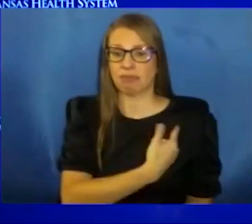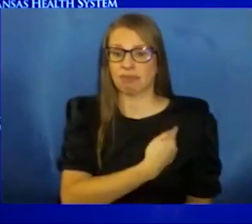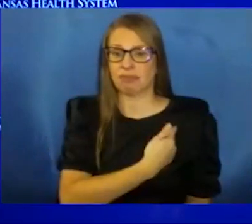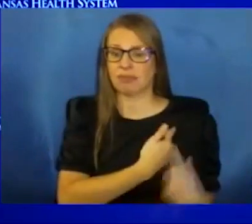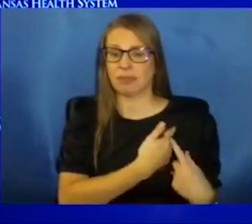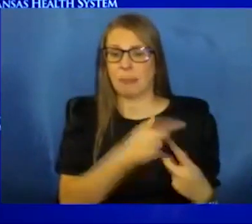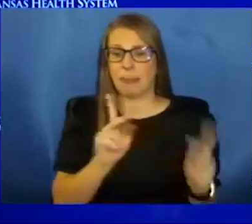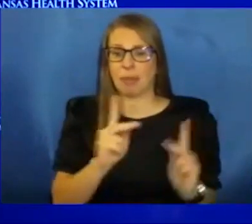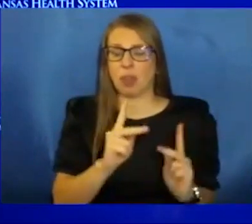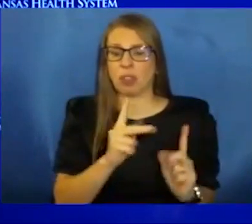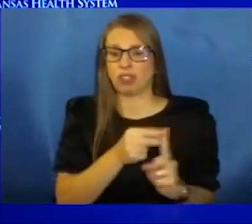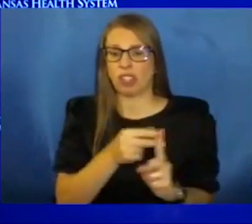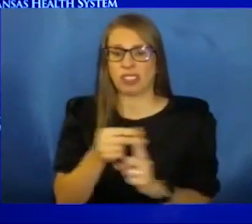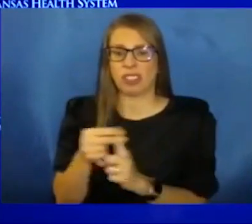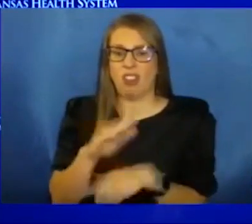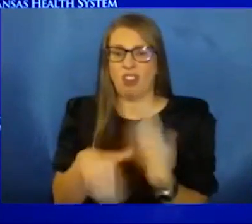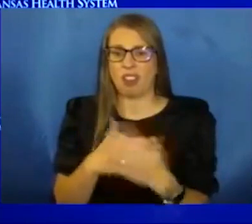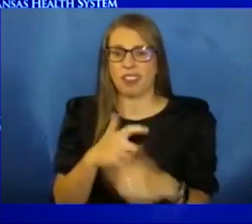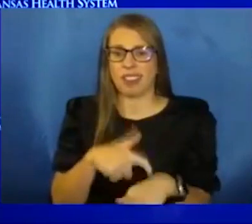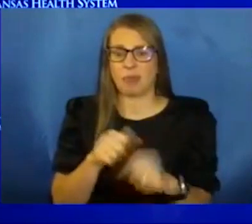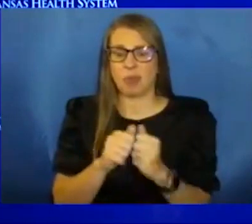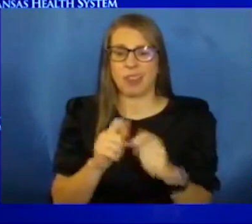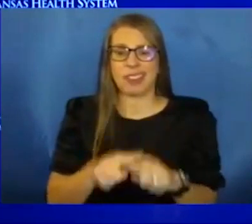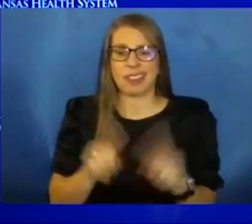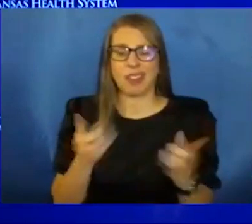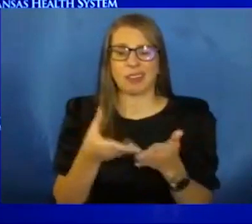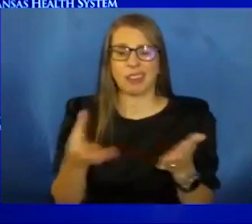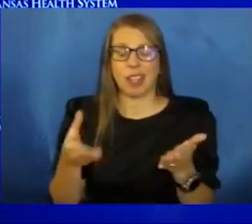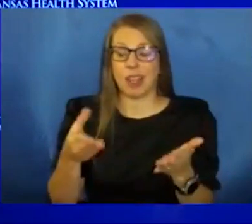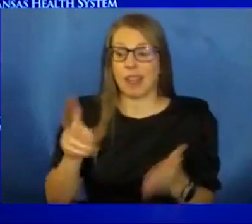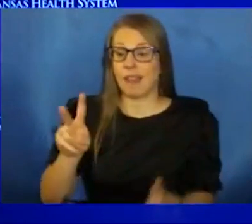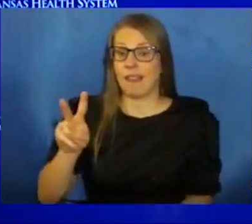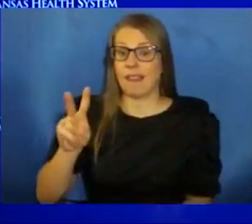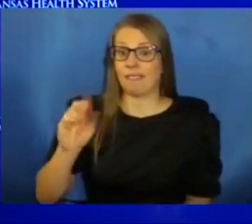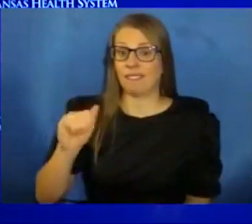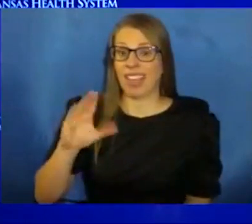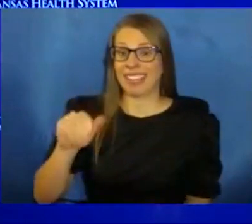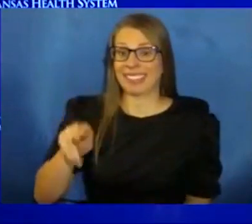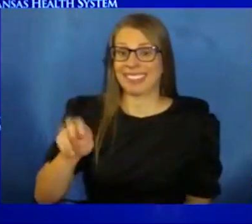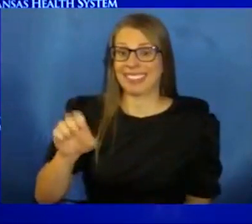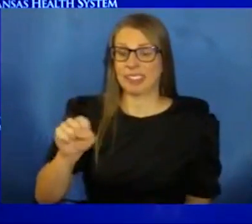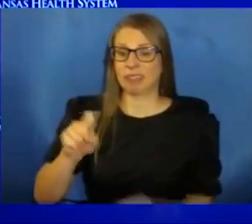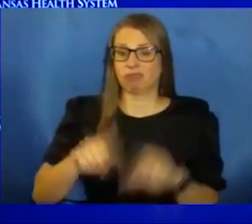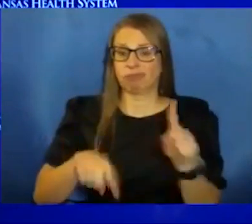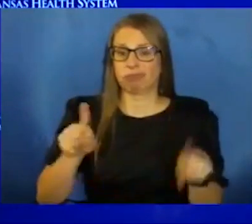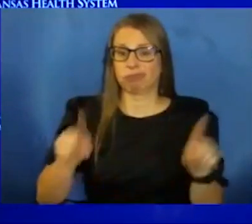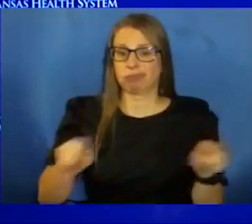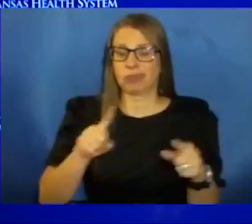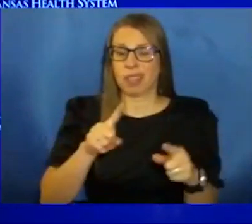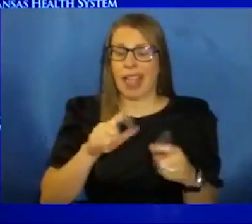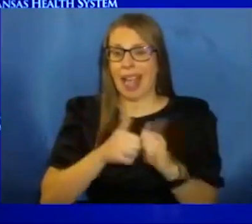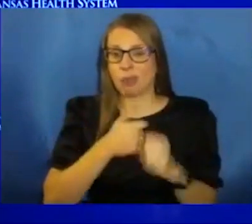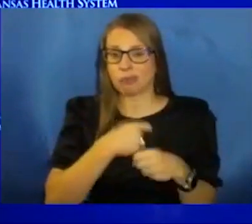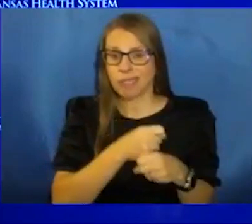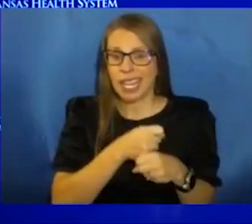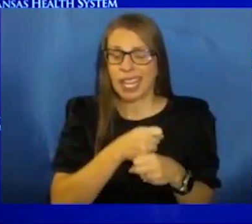their health history. The question is, it's asked right here. Intramuscular injections, I'm not really sure what that